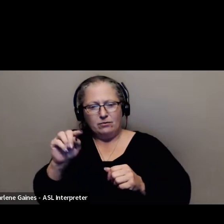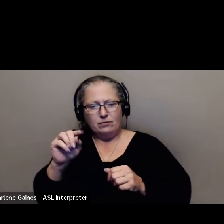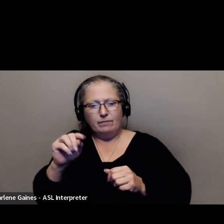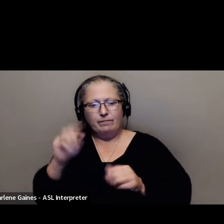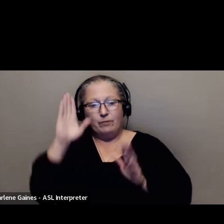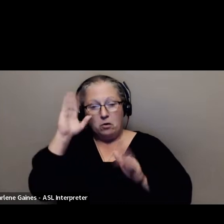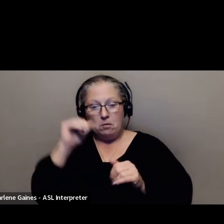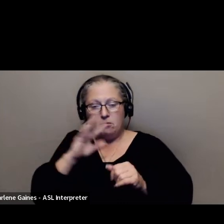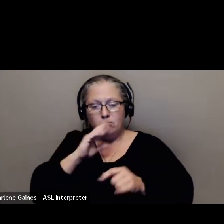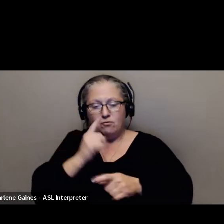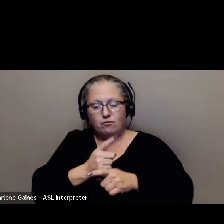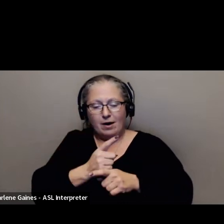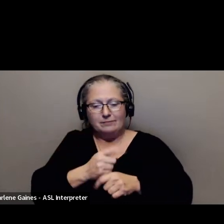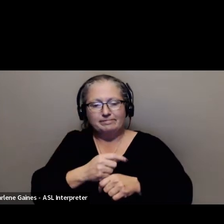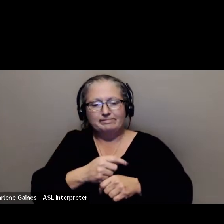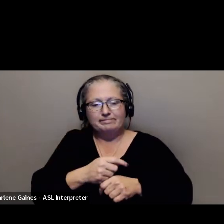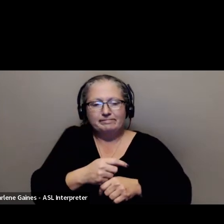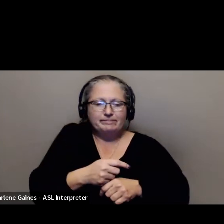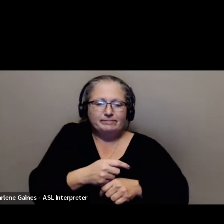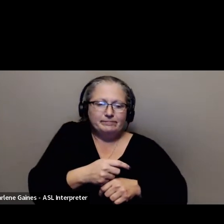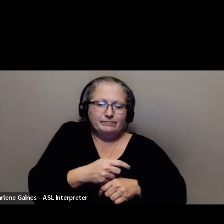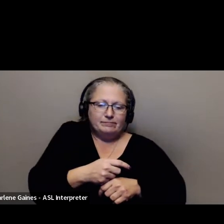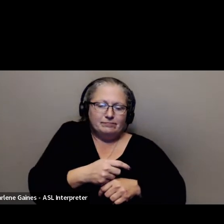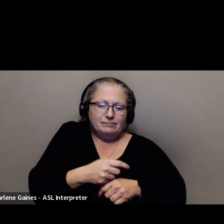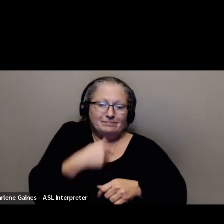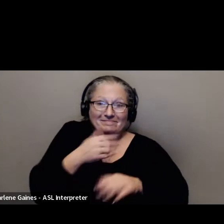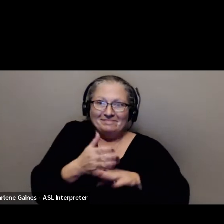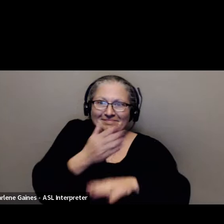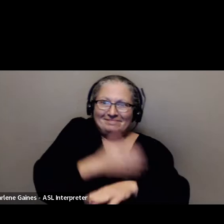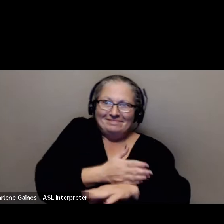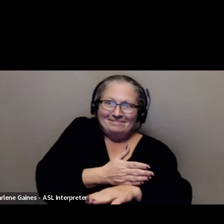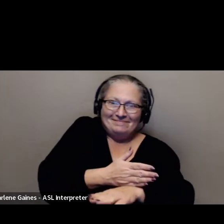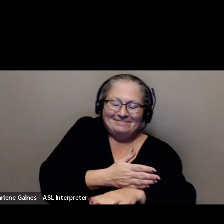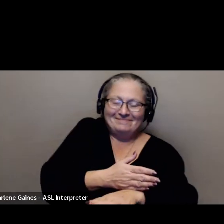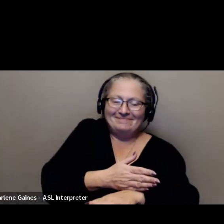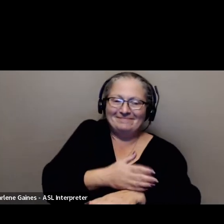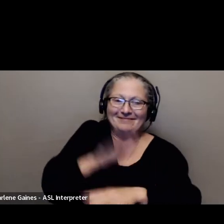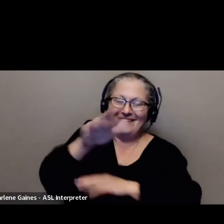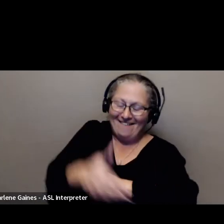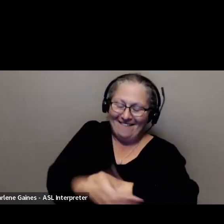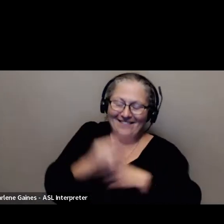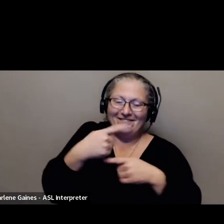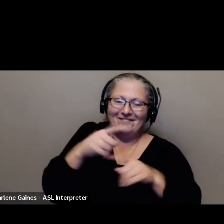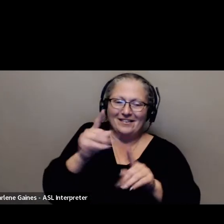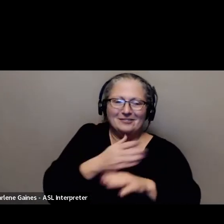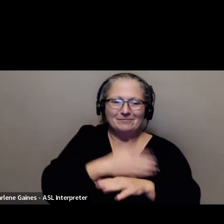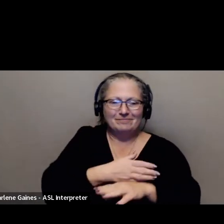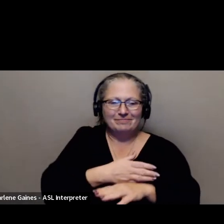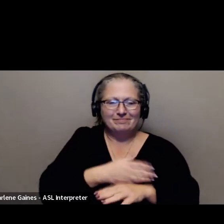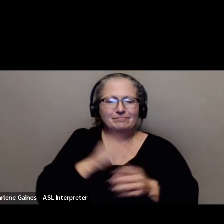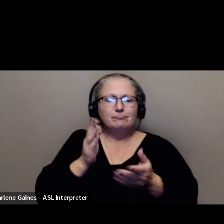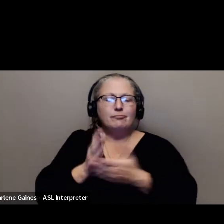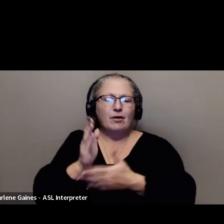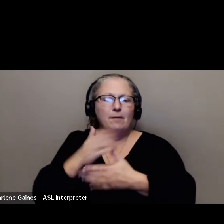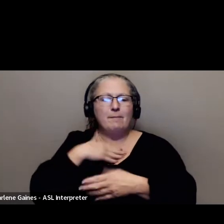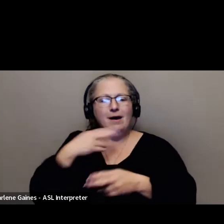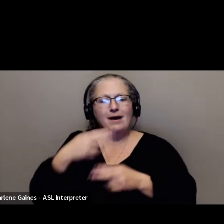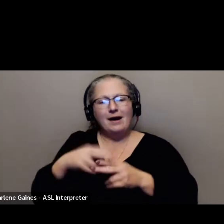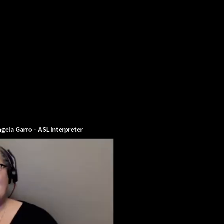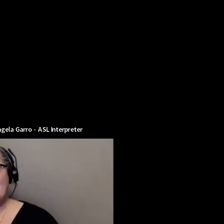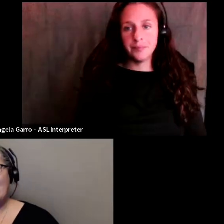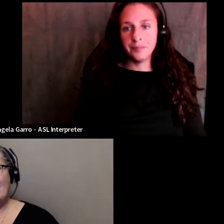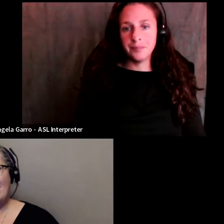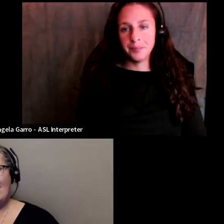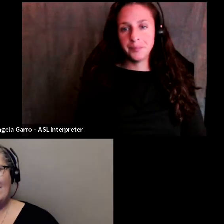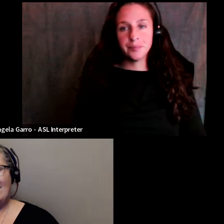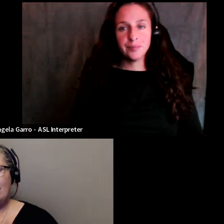right. Okay, I'm getting better. It just takes the whole night. All right. So my name is Nadine and